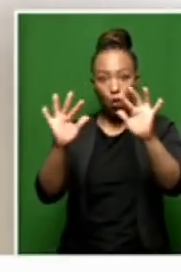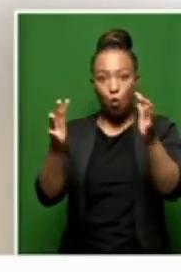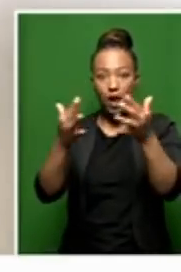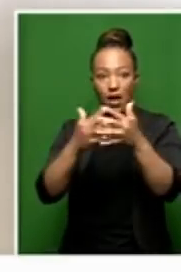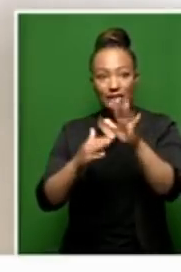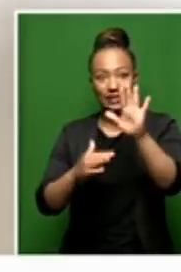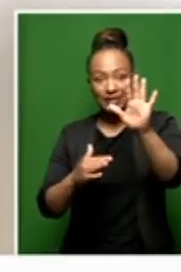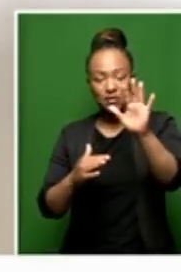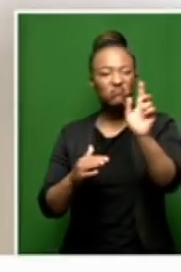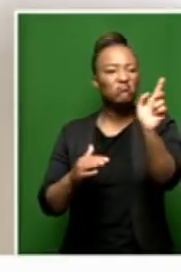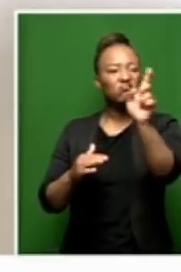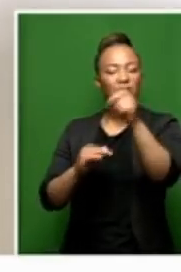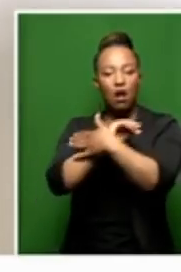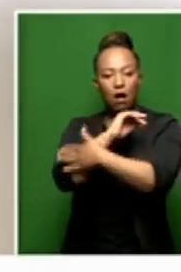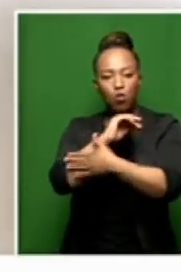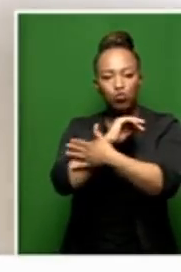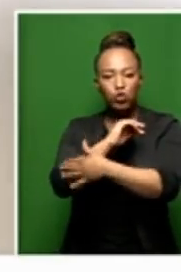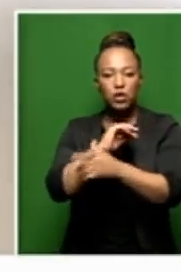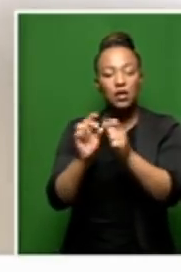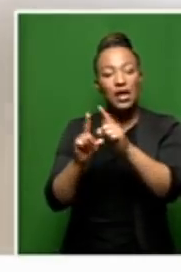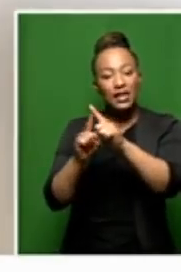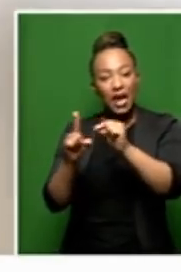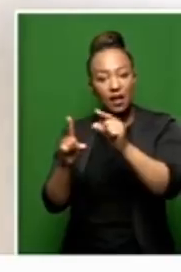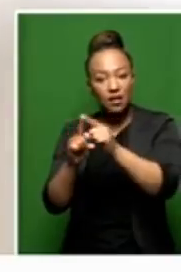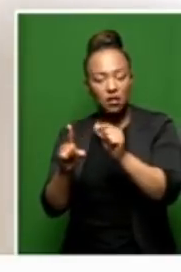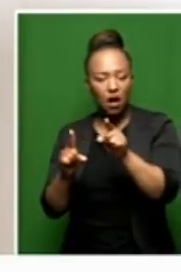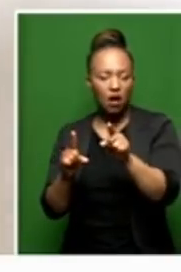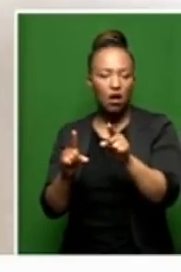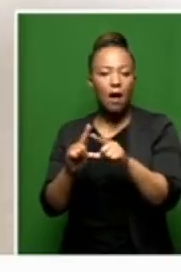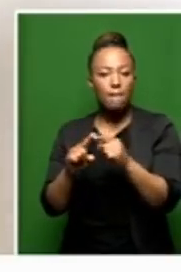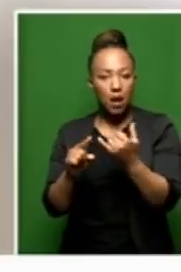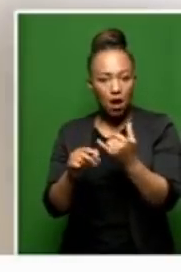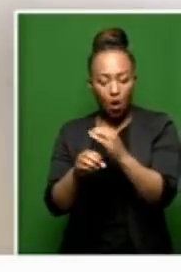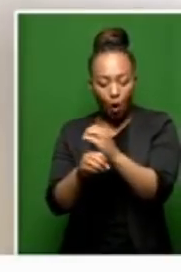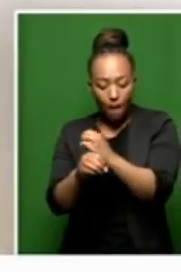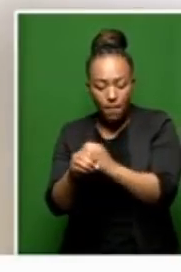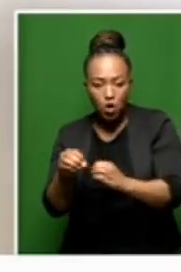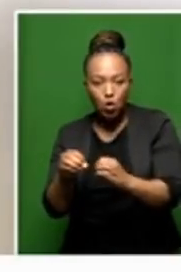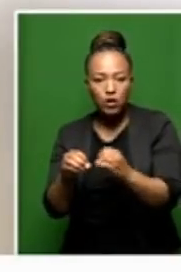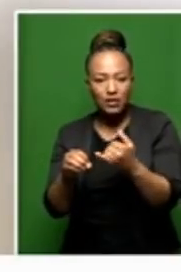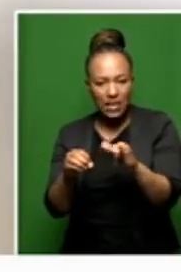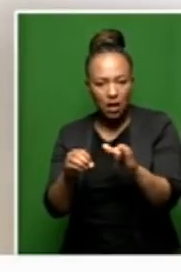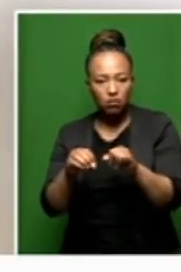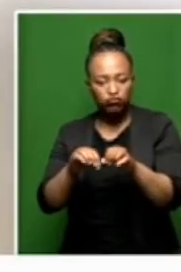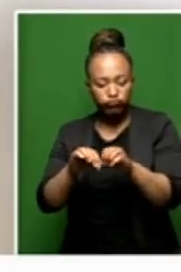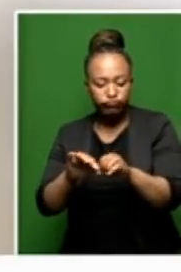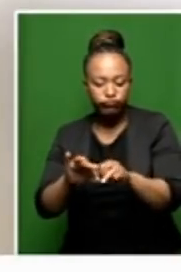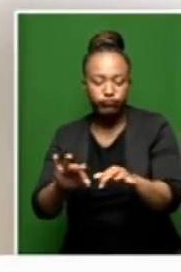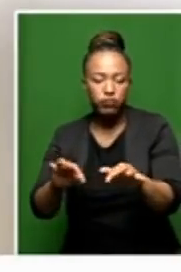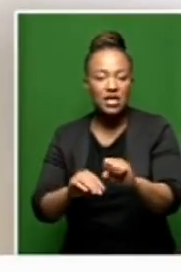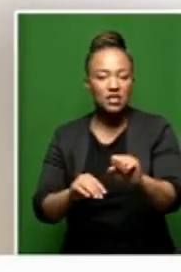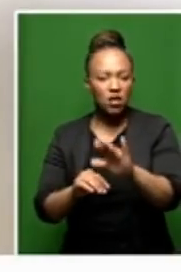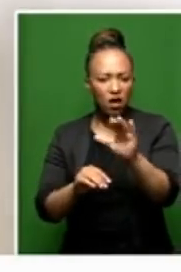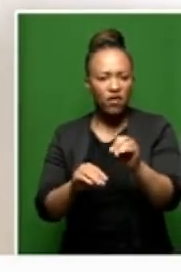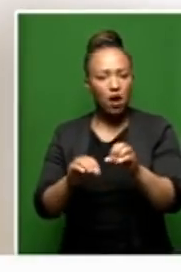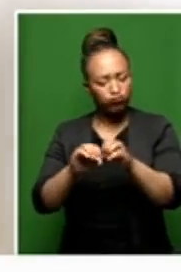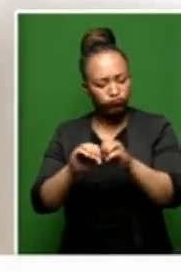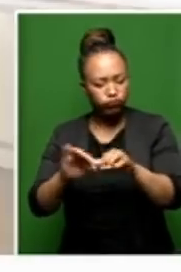Delta is still a very dominant variant, while Omicron is now coming to overcome it. While in South Africa, we've already experienced